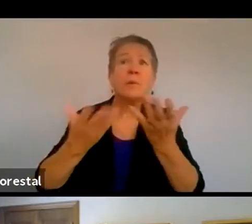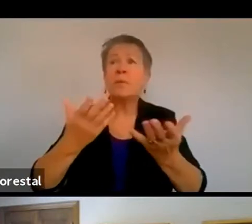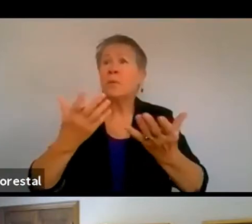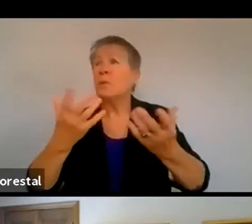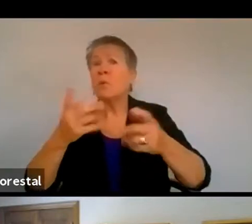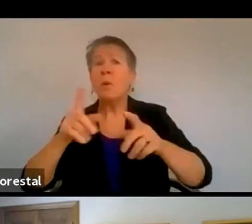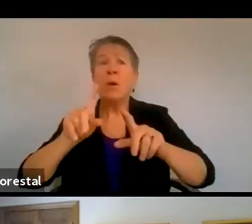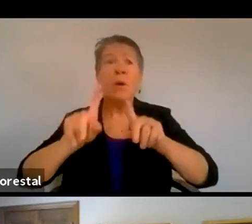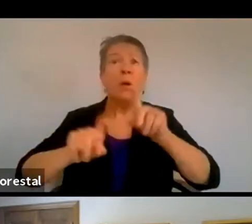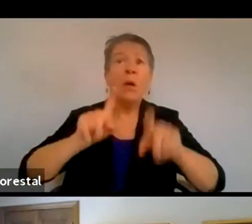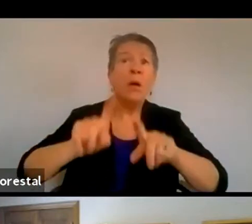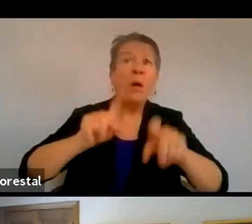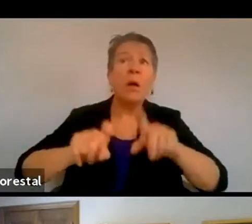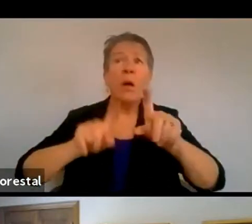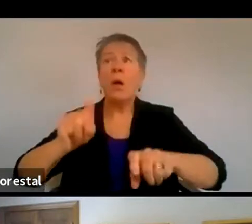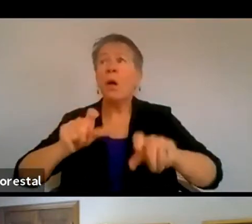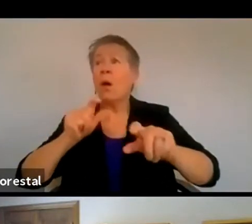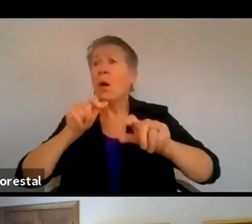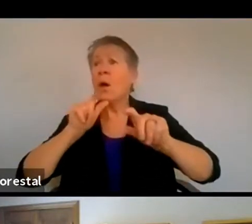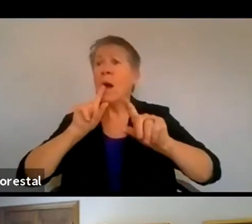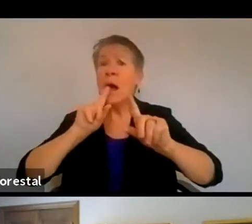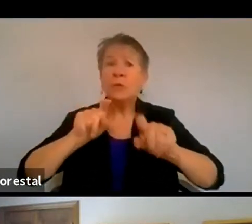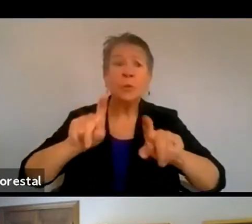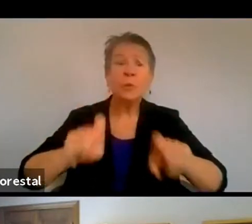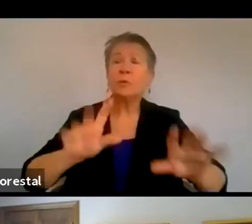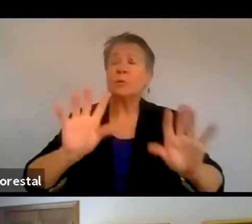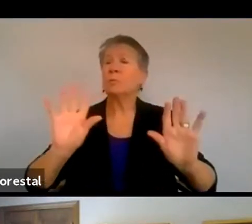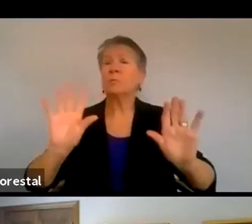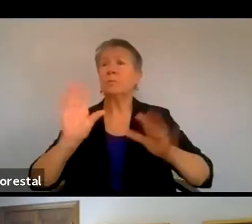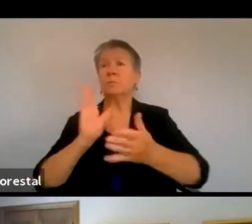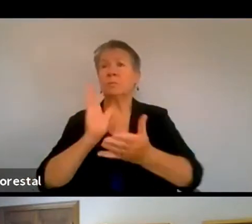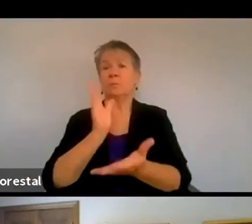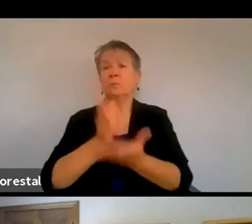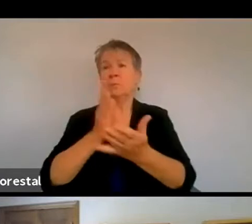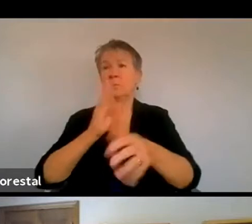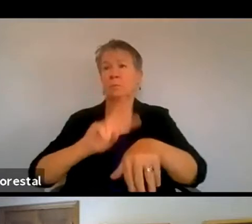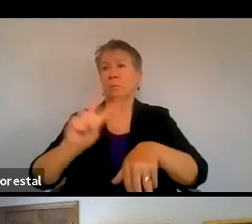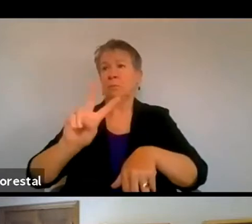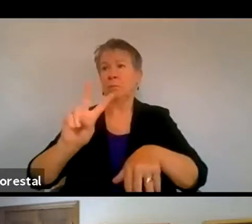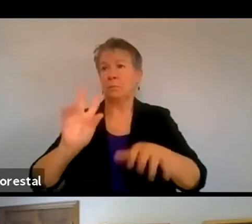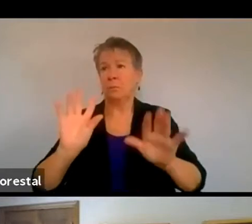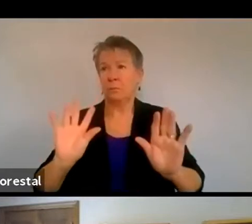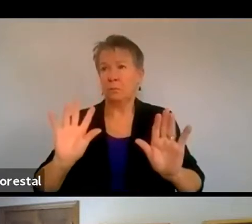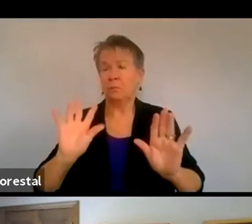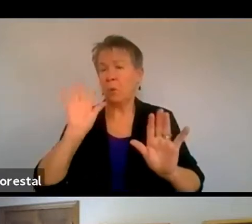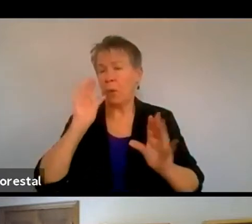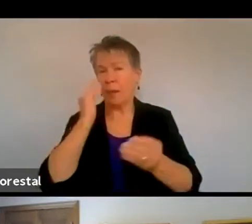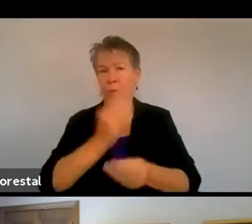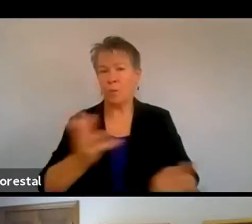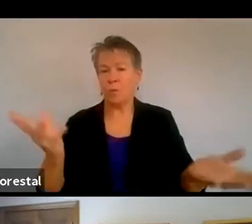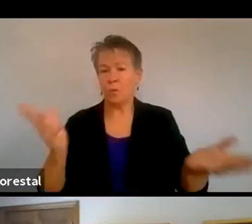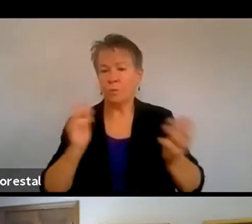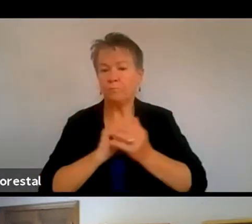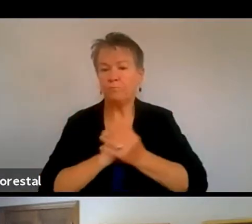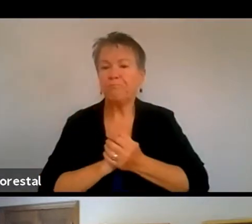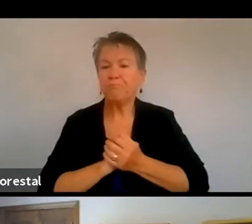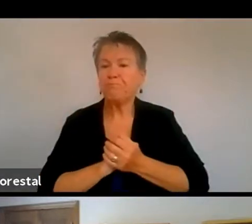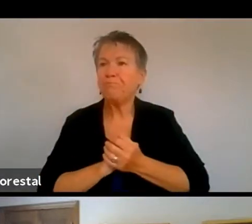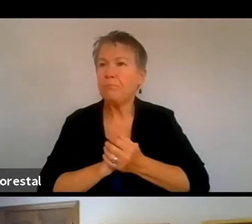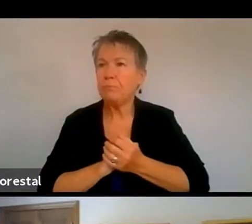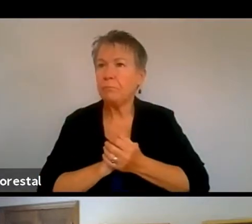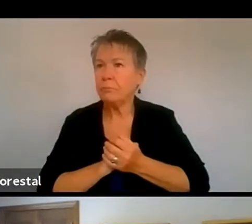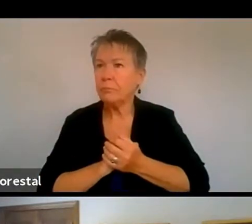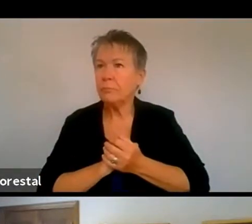are, diligent about following up. We'll be virtual tomorrow, unless you hear otherwise. When I say virtual, I don't